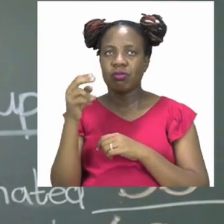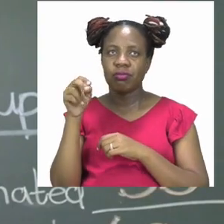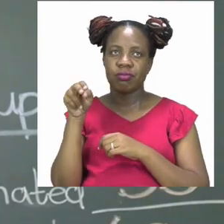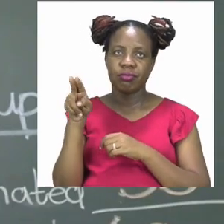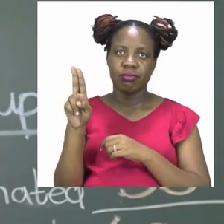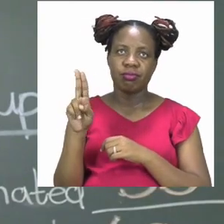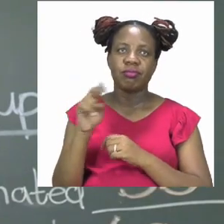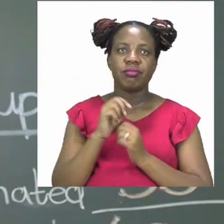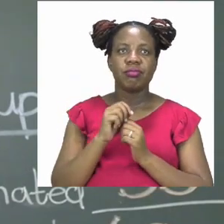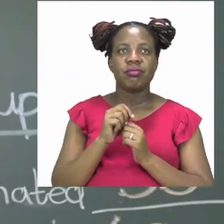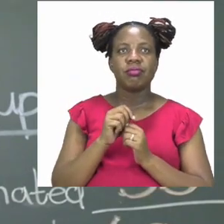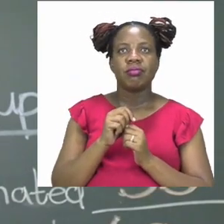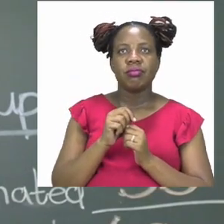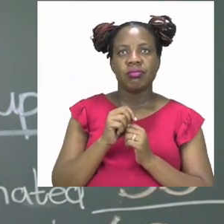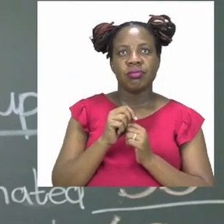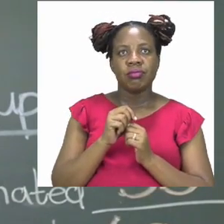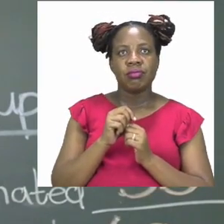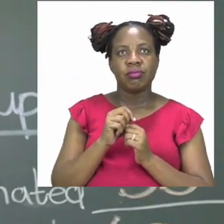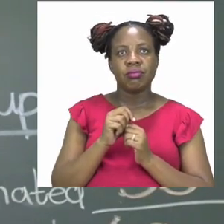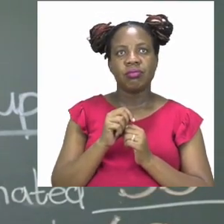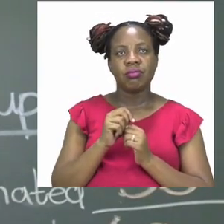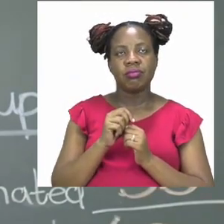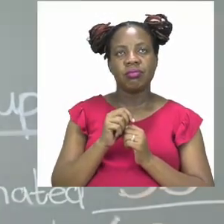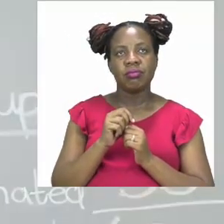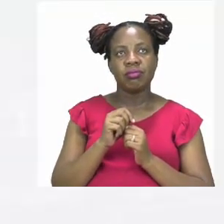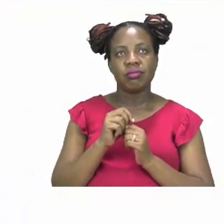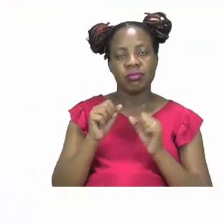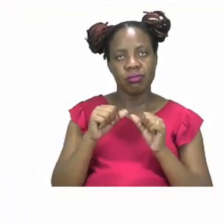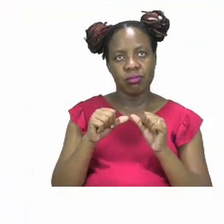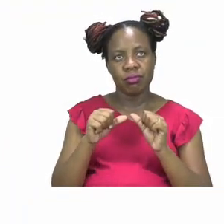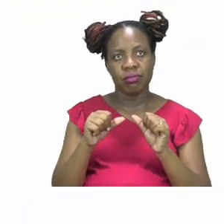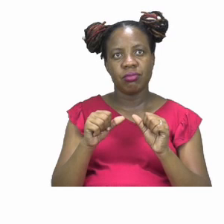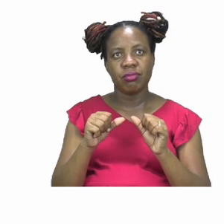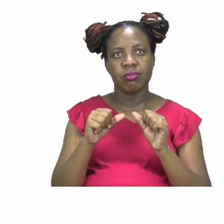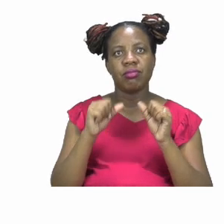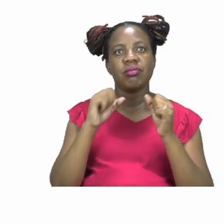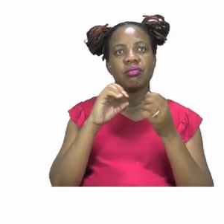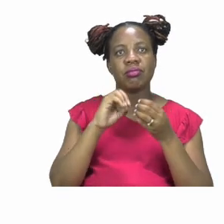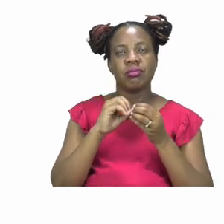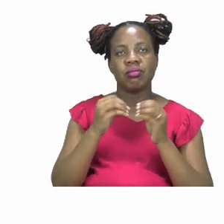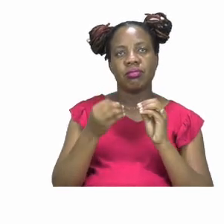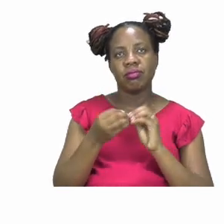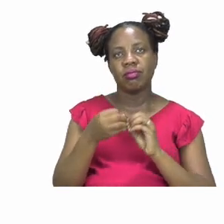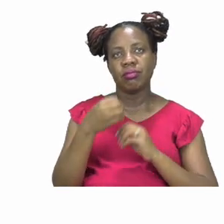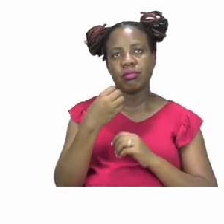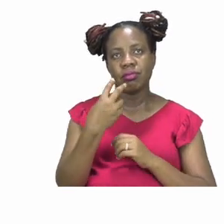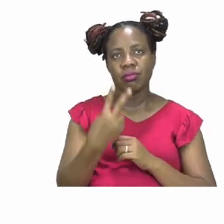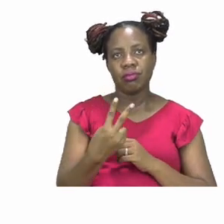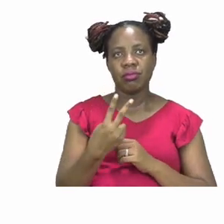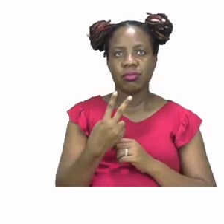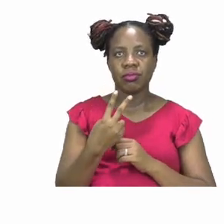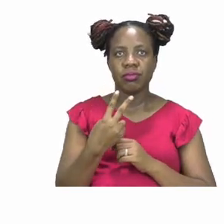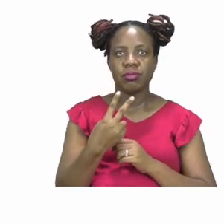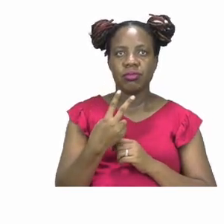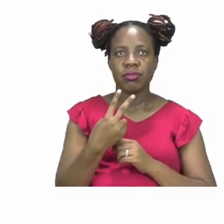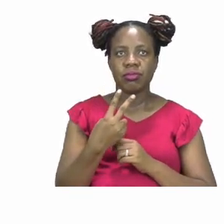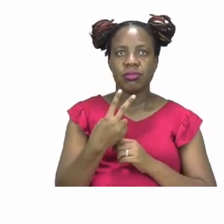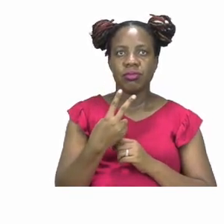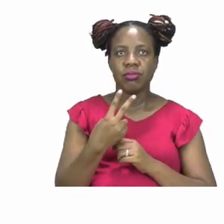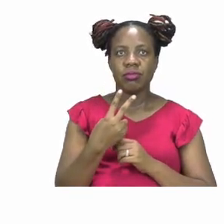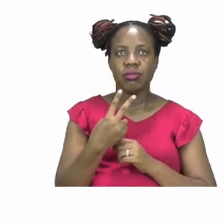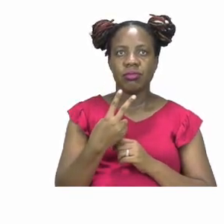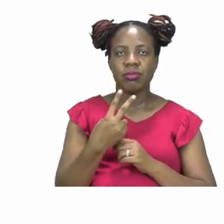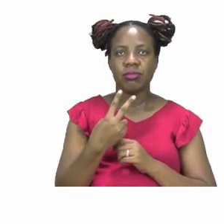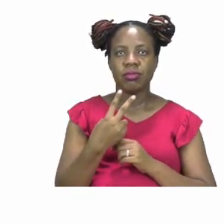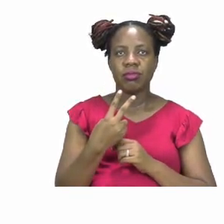1, let's quickly go back to the page and see what you have to do for number 2. Now here